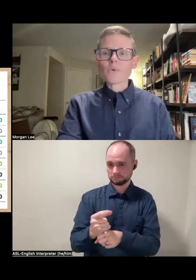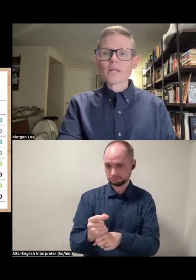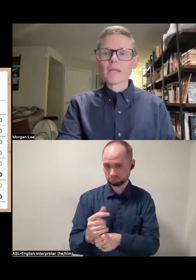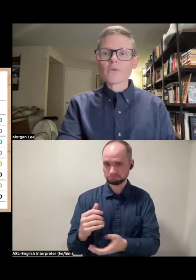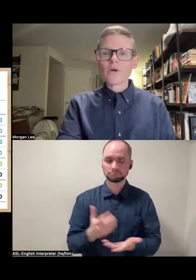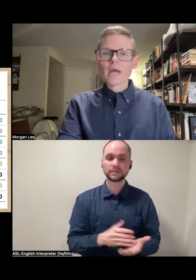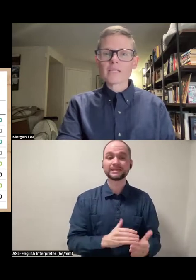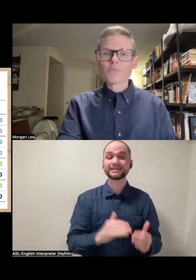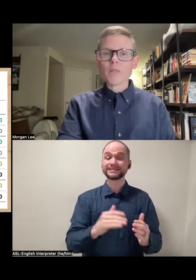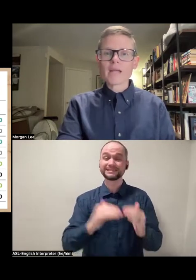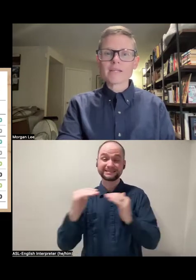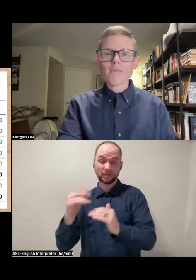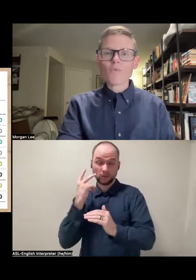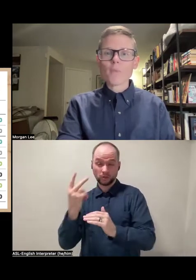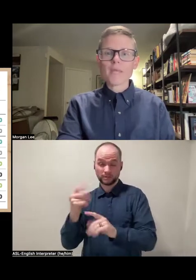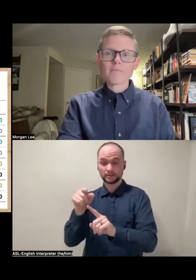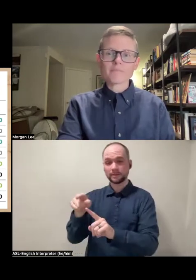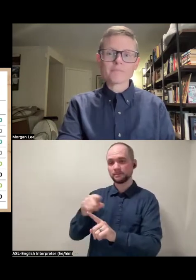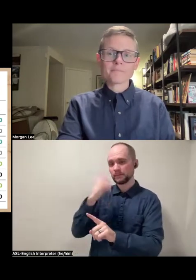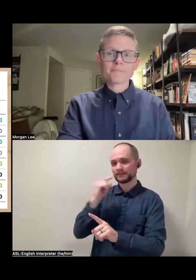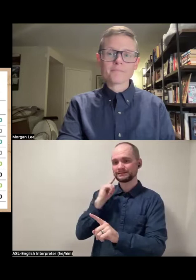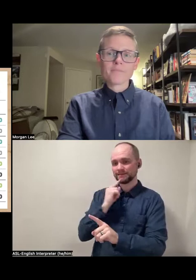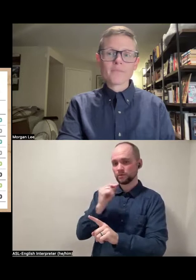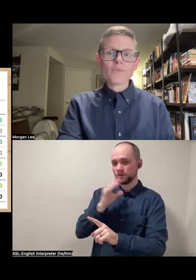the next one I'd like you to look at is Black deaf women,